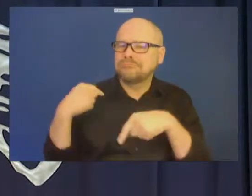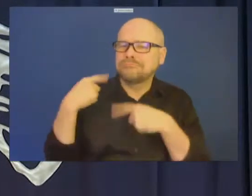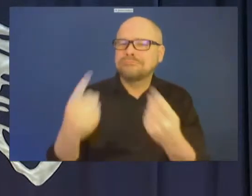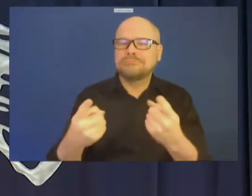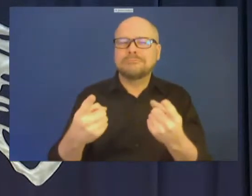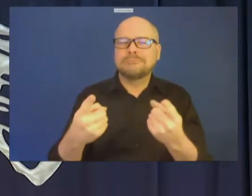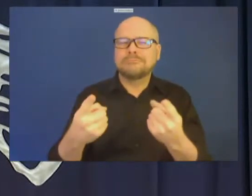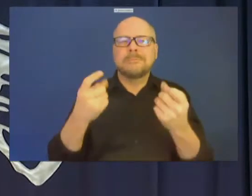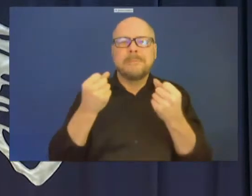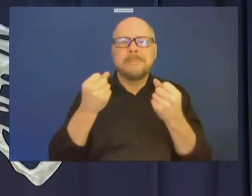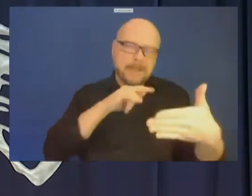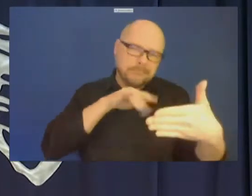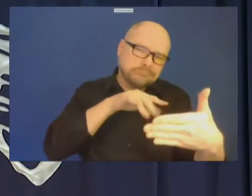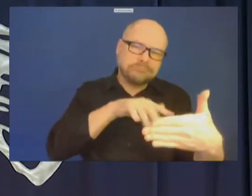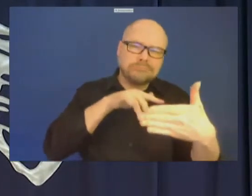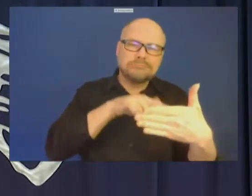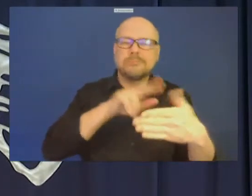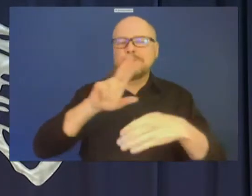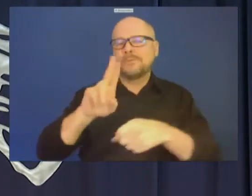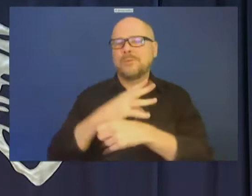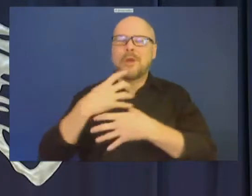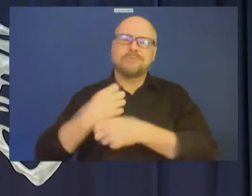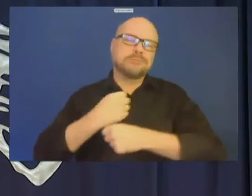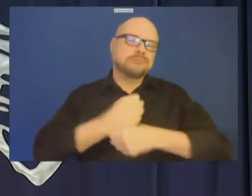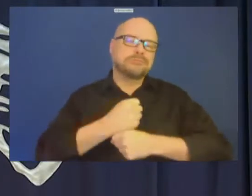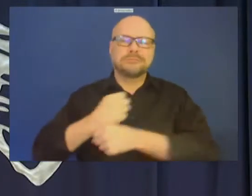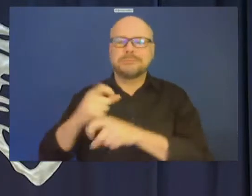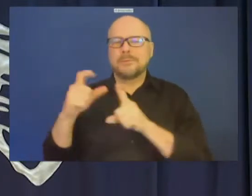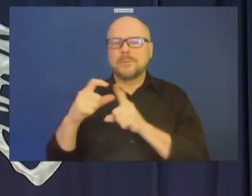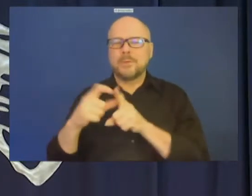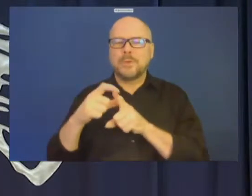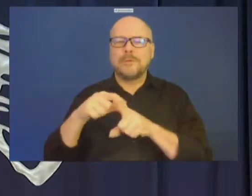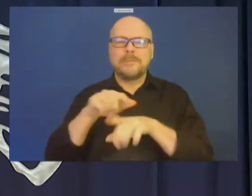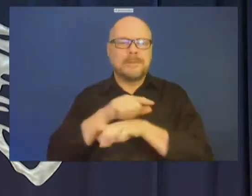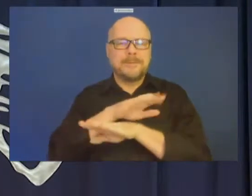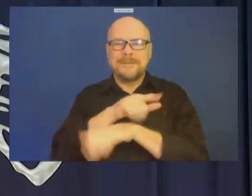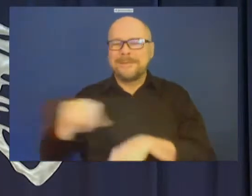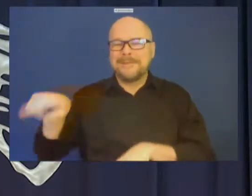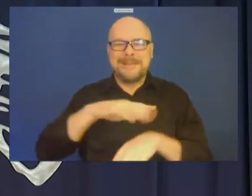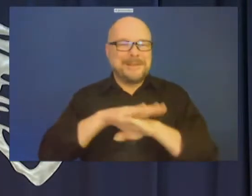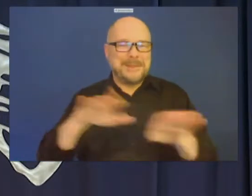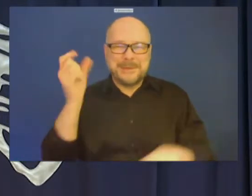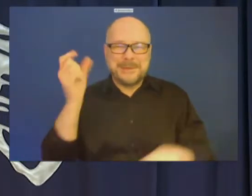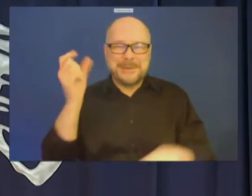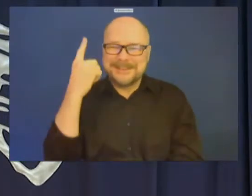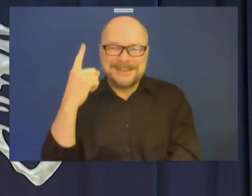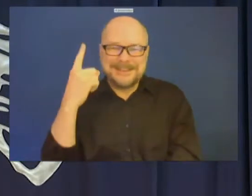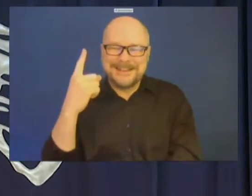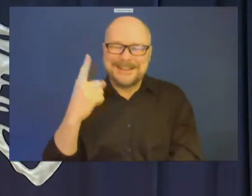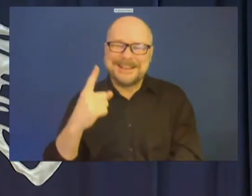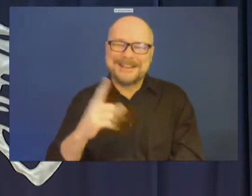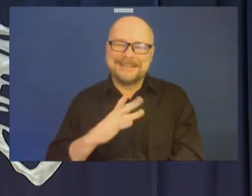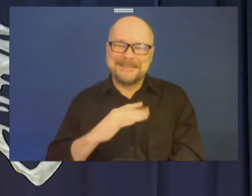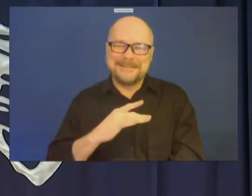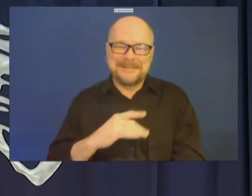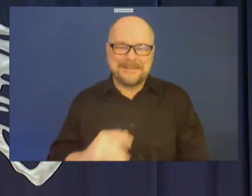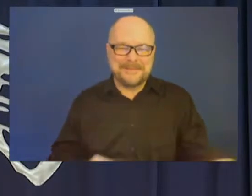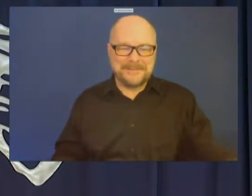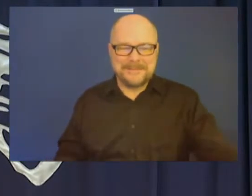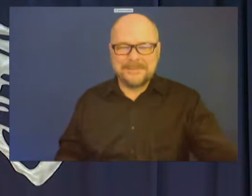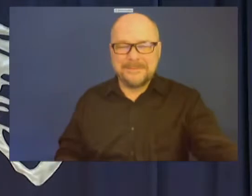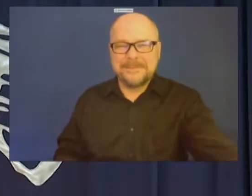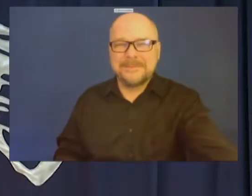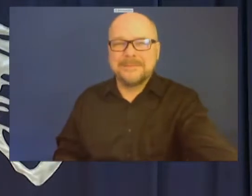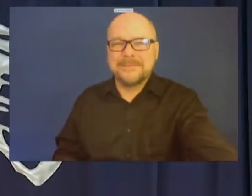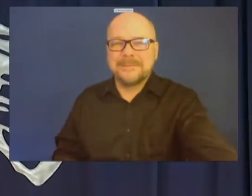up with our incessant use of acronyms and 10 codes that they don't understand. February 24th, 2020, 40 strangers joined